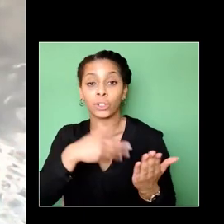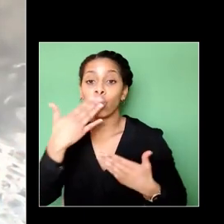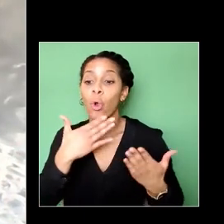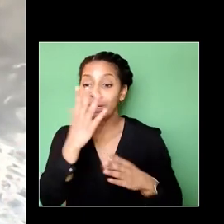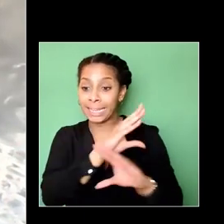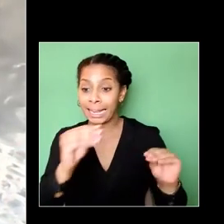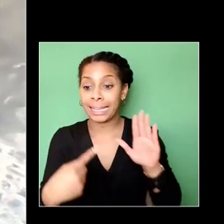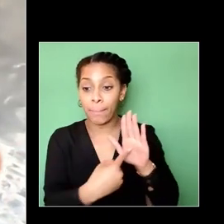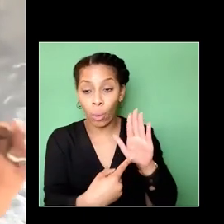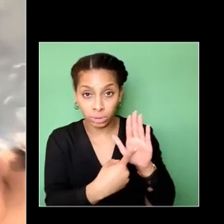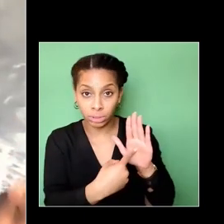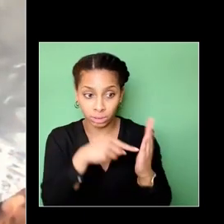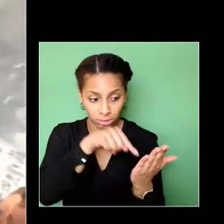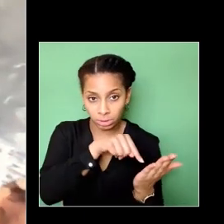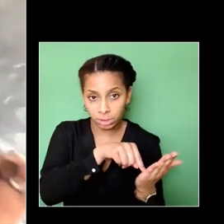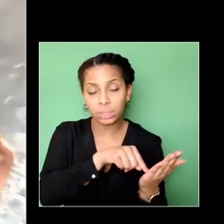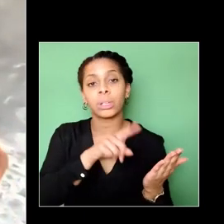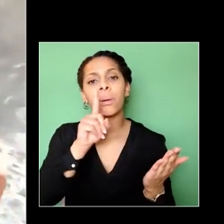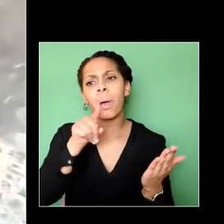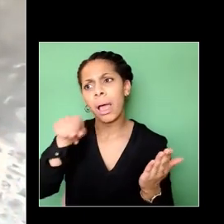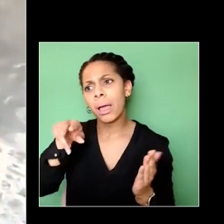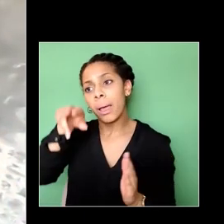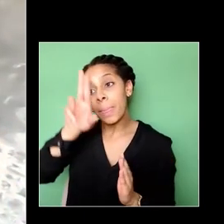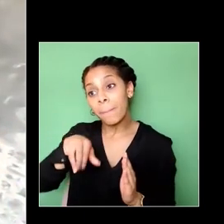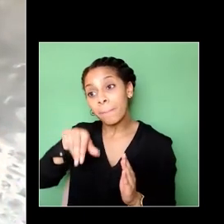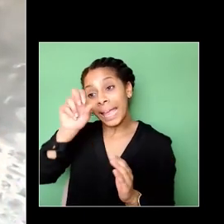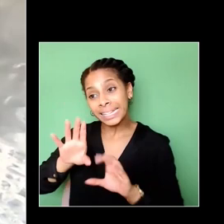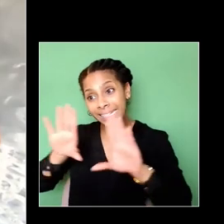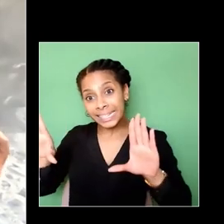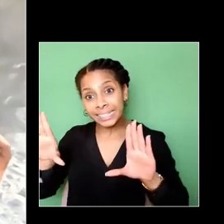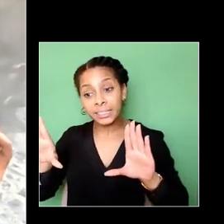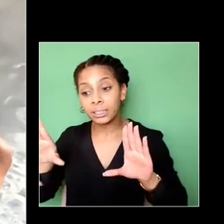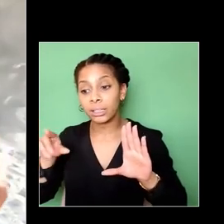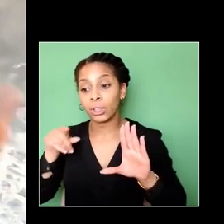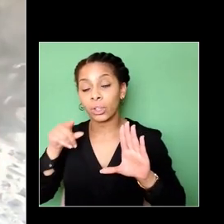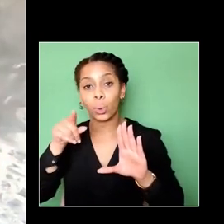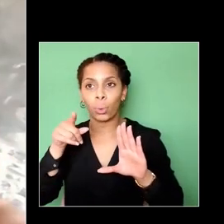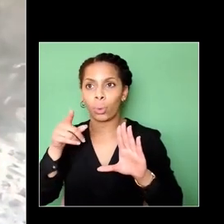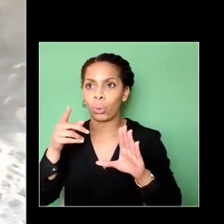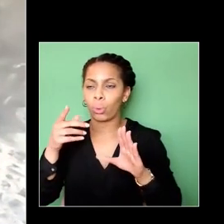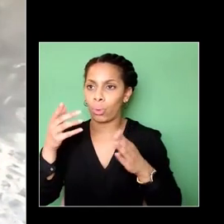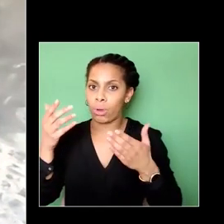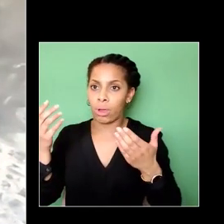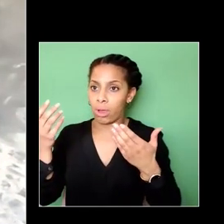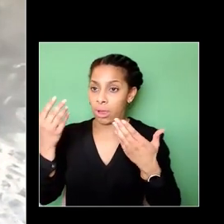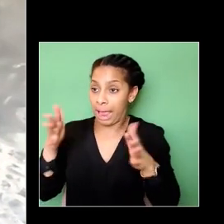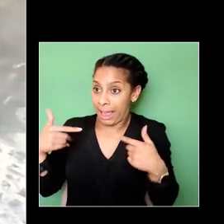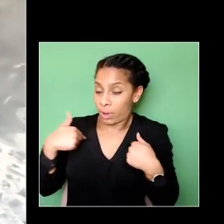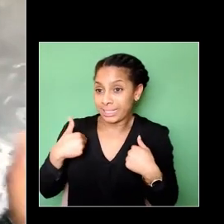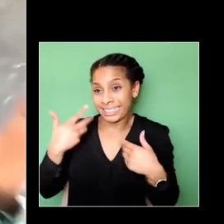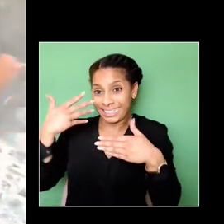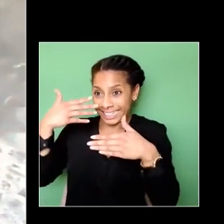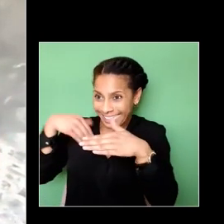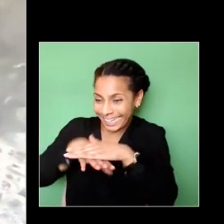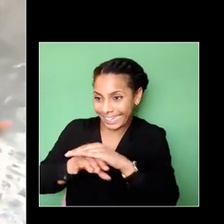that the paintings themselves, you allow us into them without context,